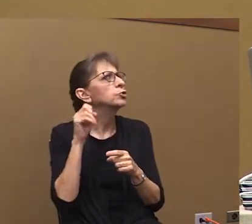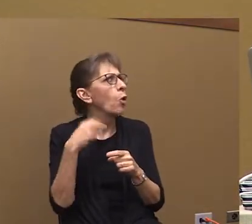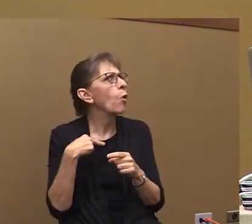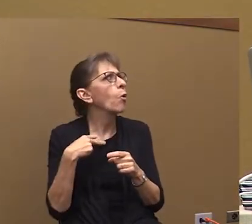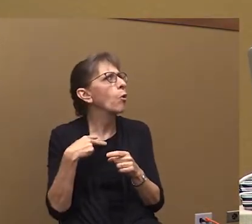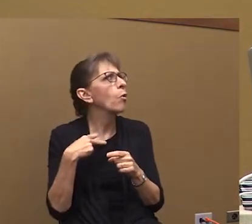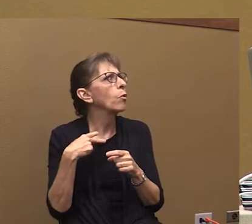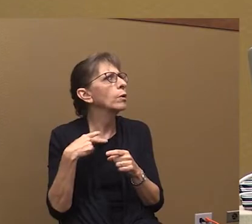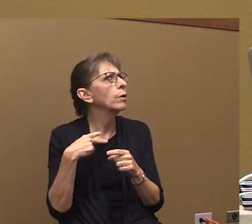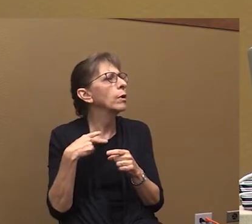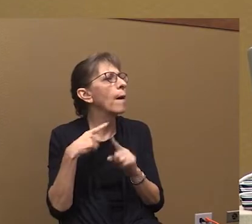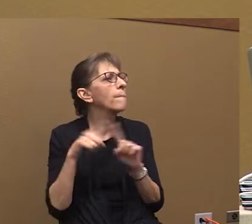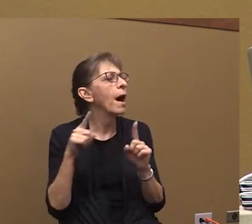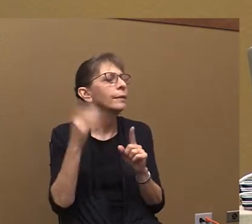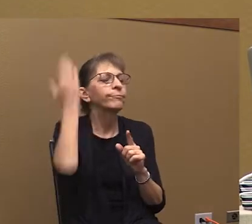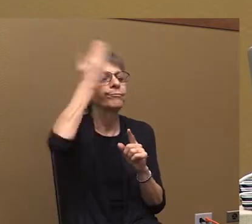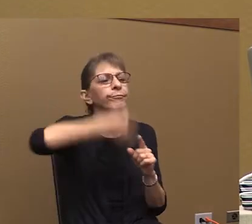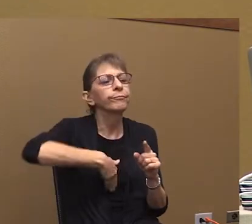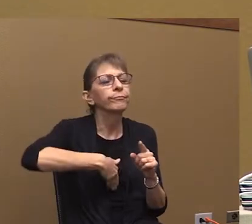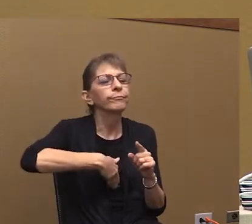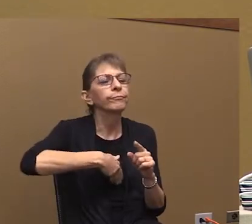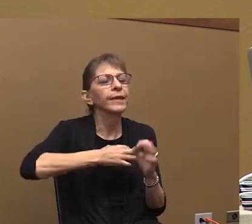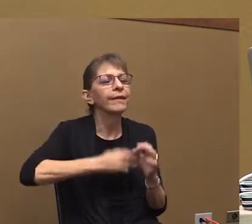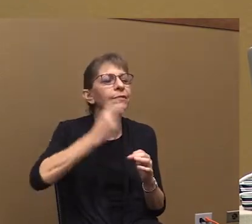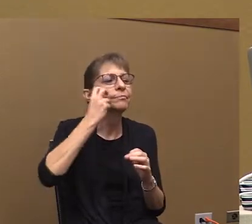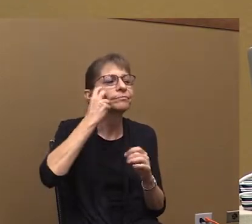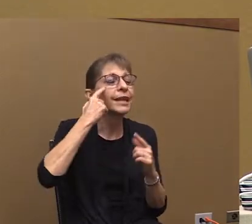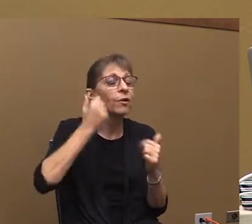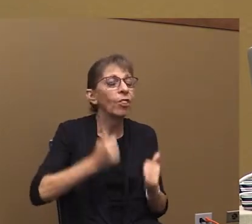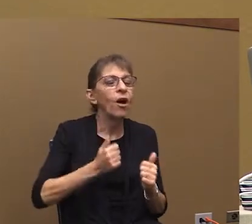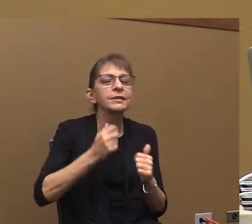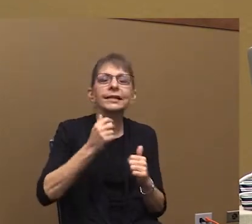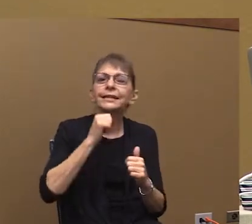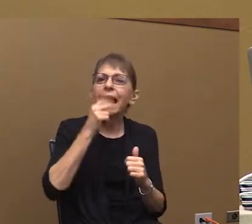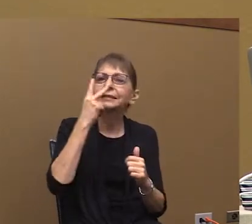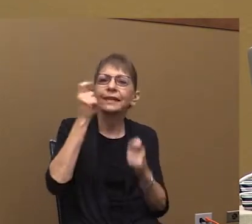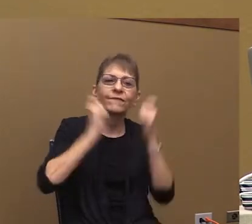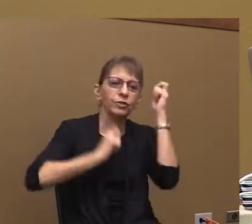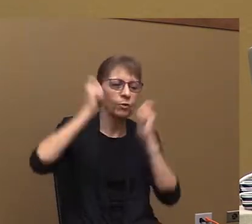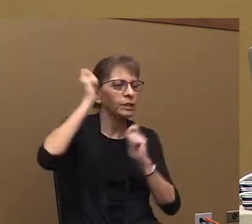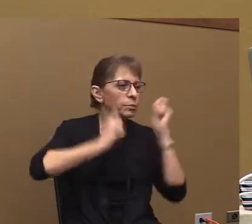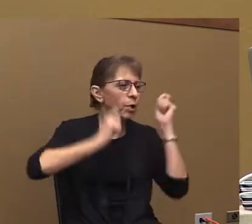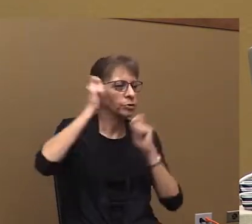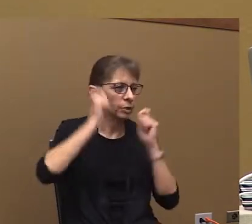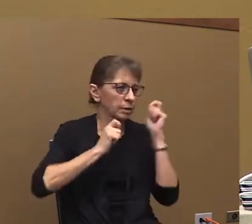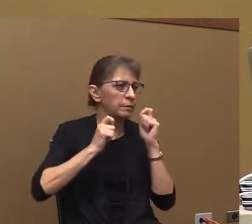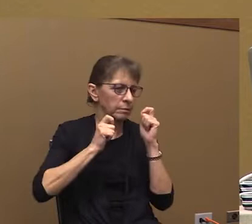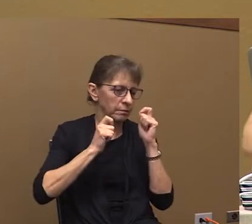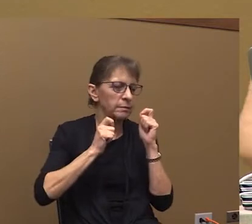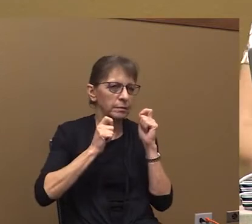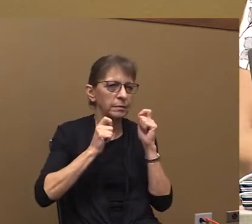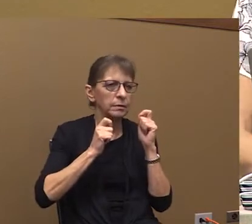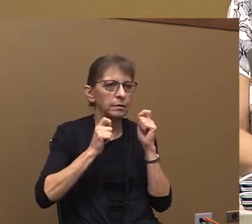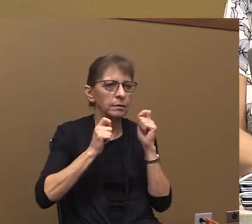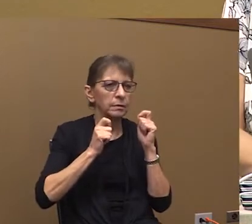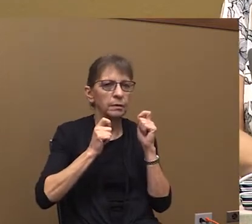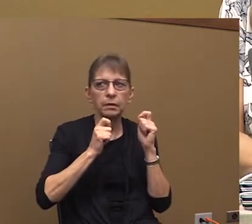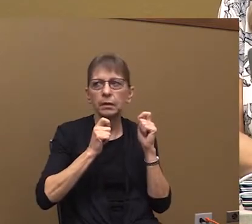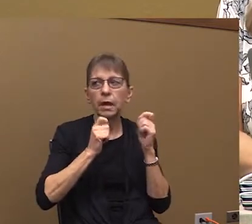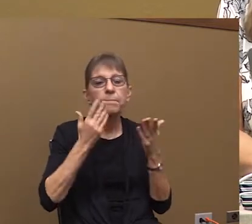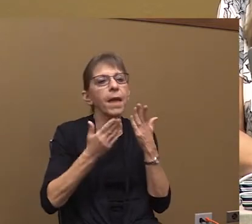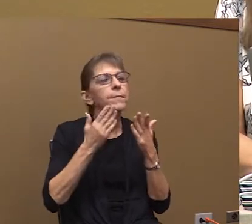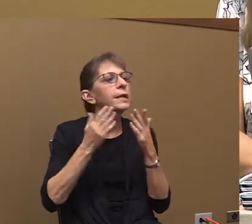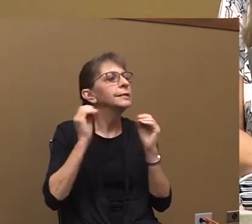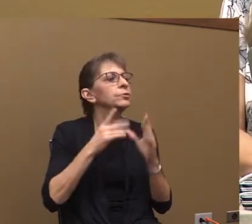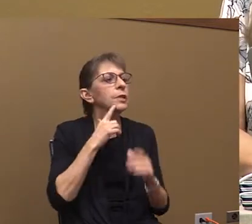extra explanation of what's going on because they get the tone, but they don't see if the facial